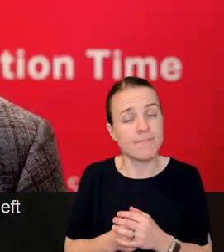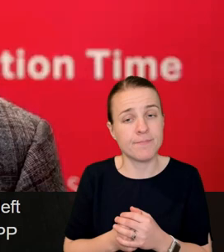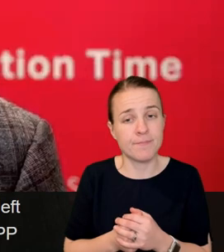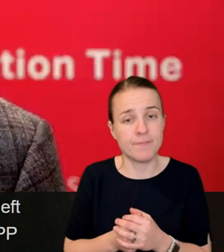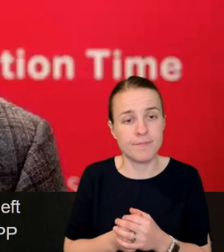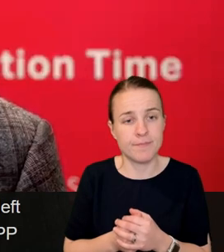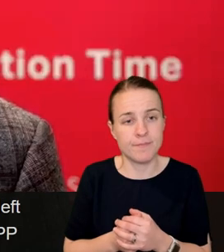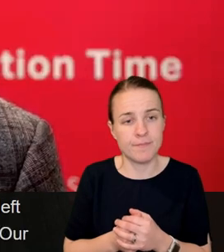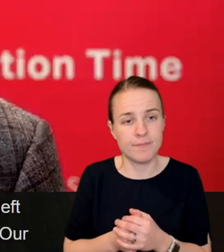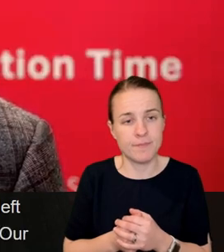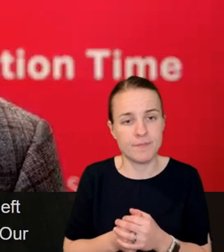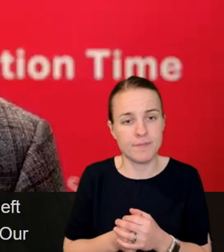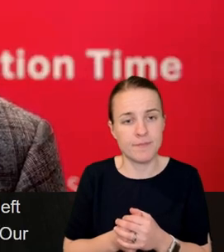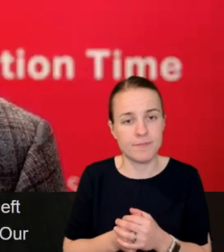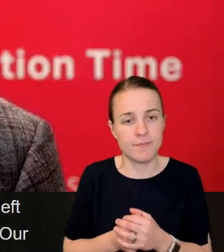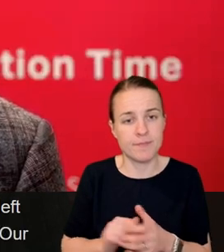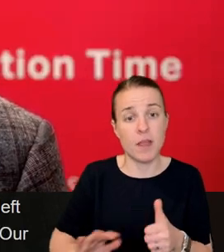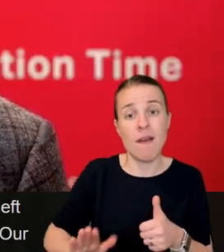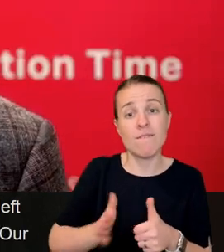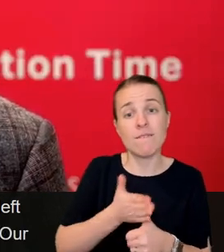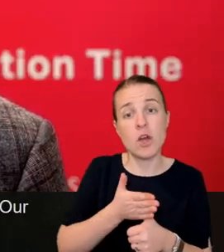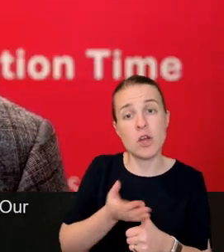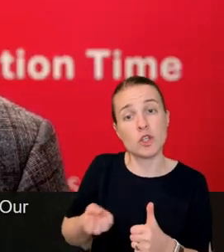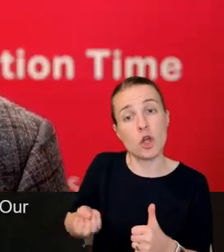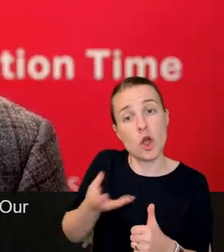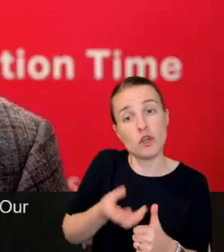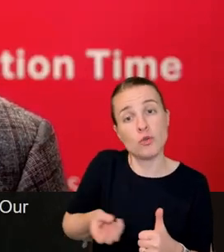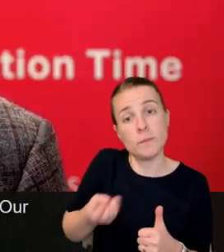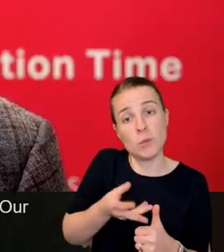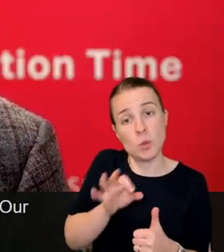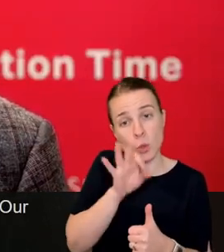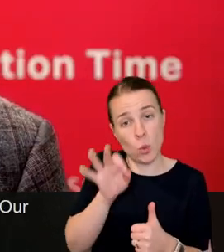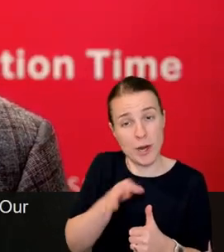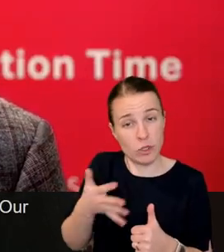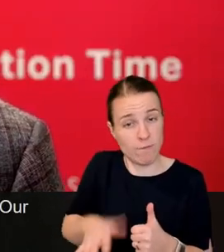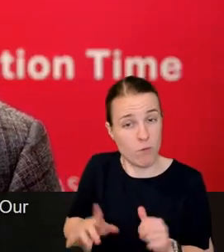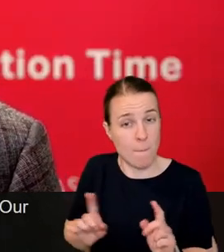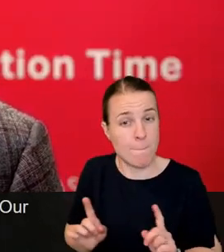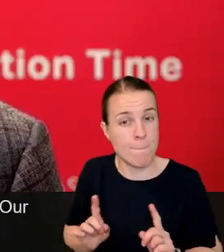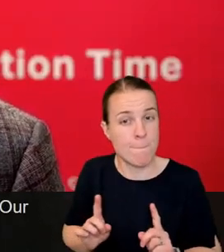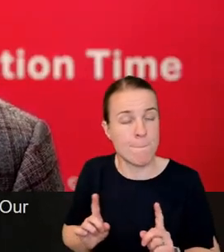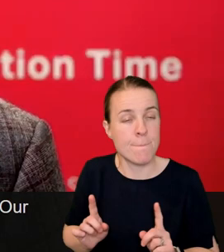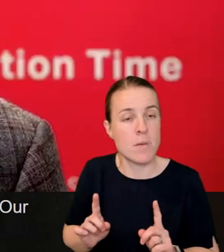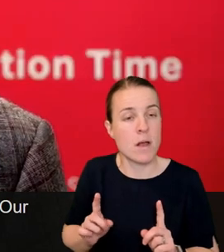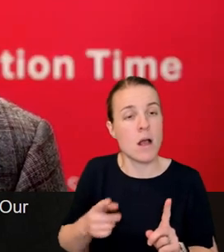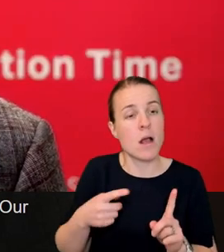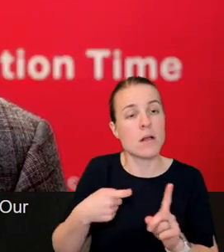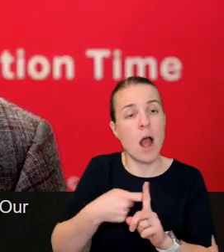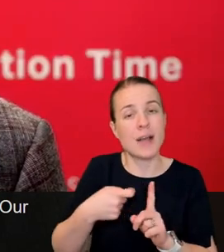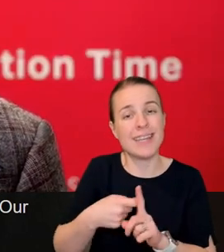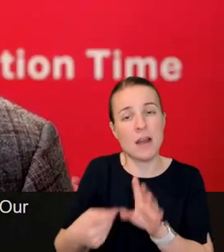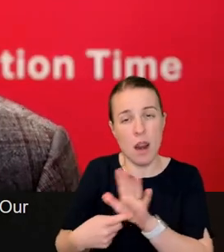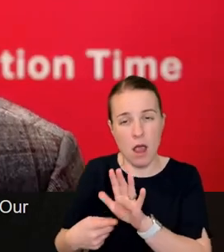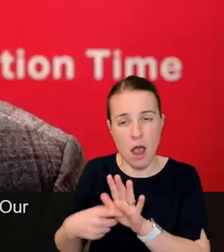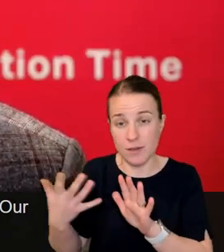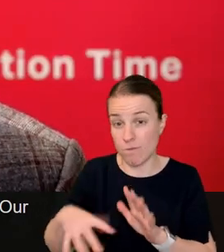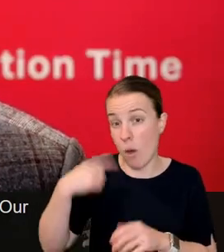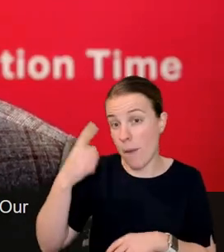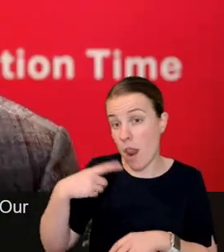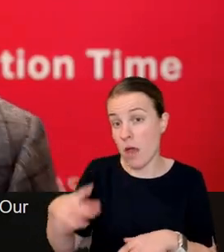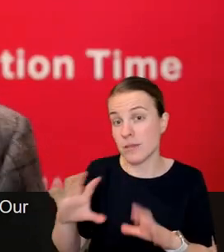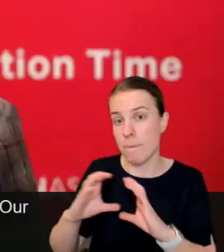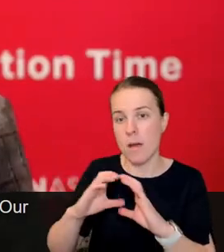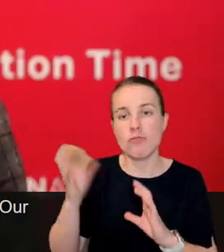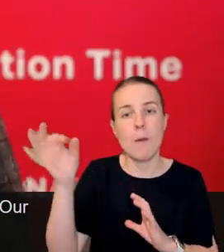first contribute question comes from Carmila Legarda from the London Borough of Barnet.